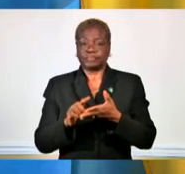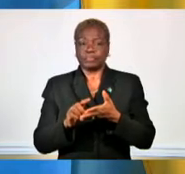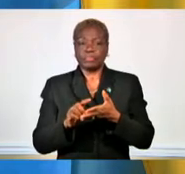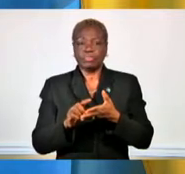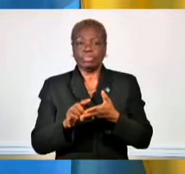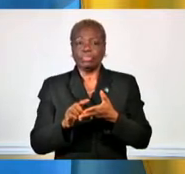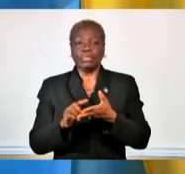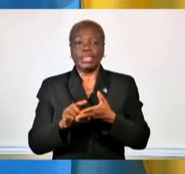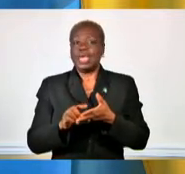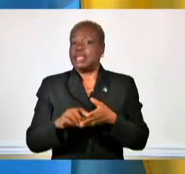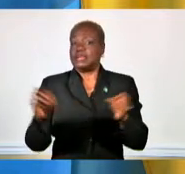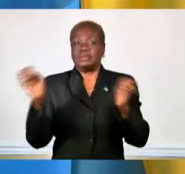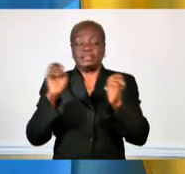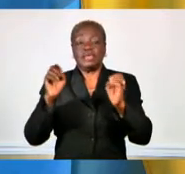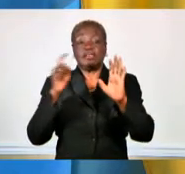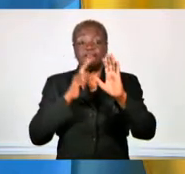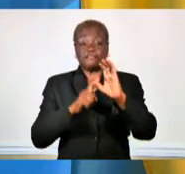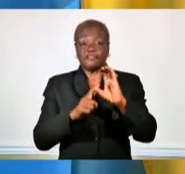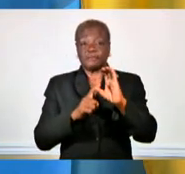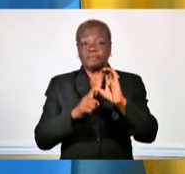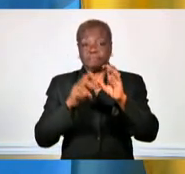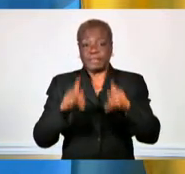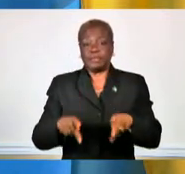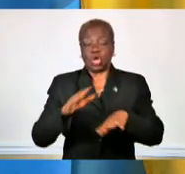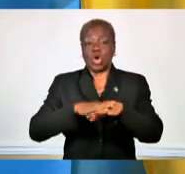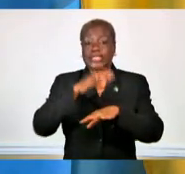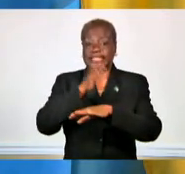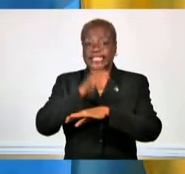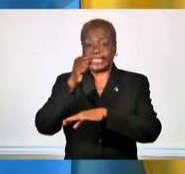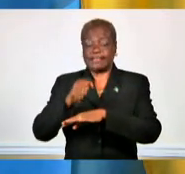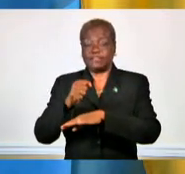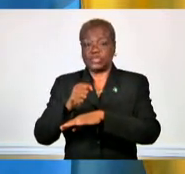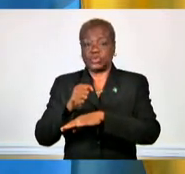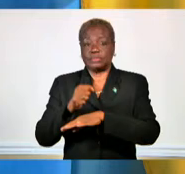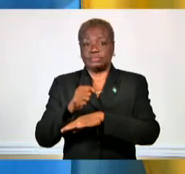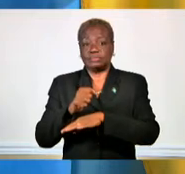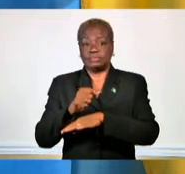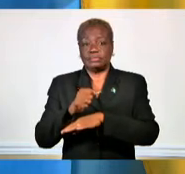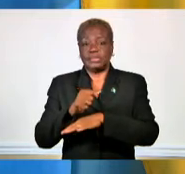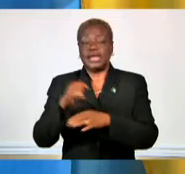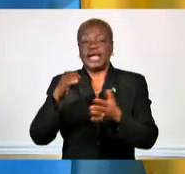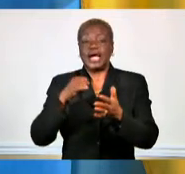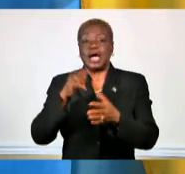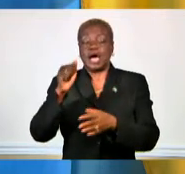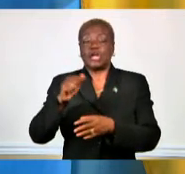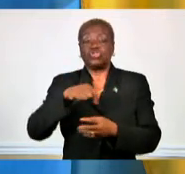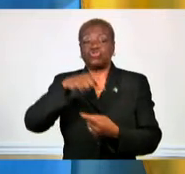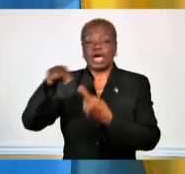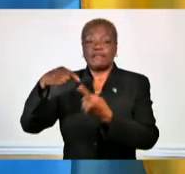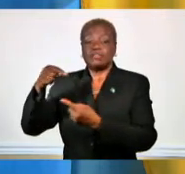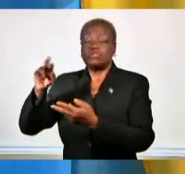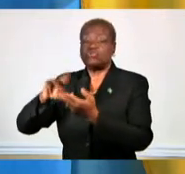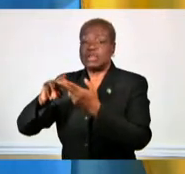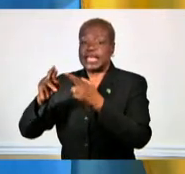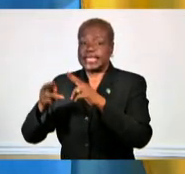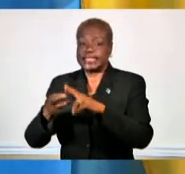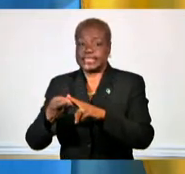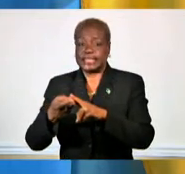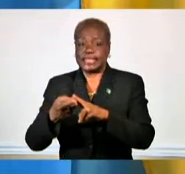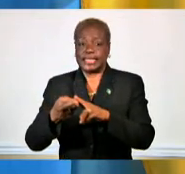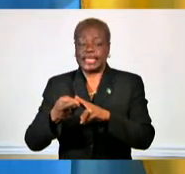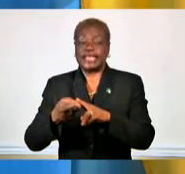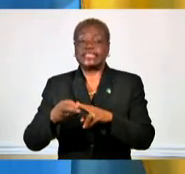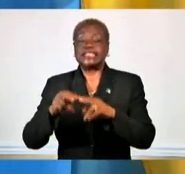Though there are no confirmed cases on San Salvador, a travel-related swab is pending